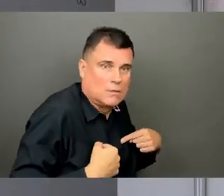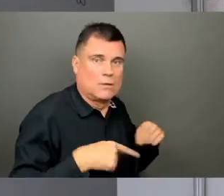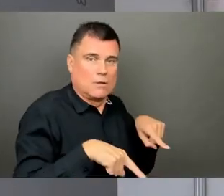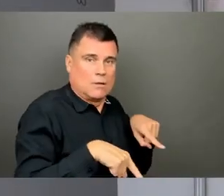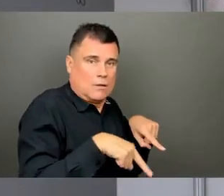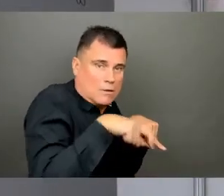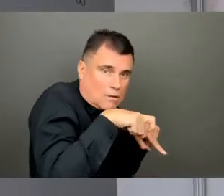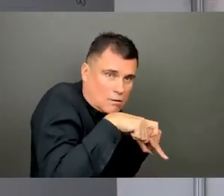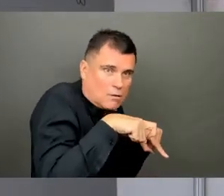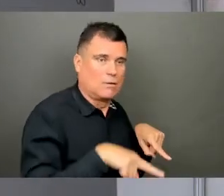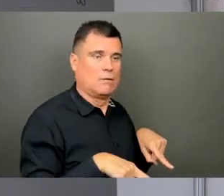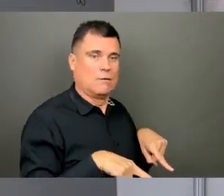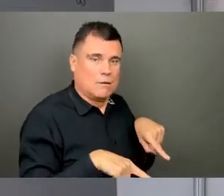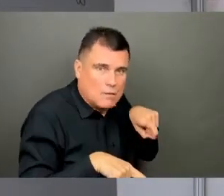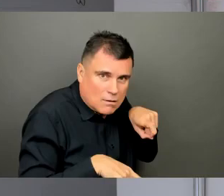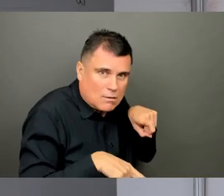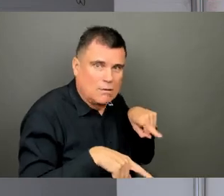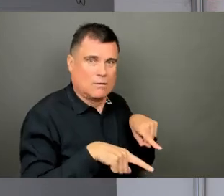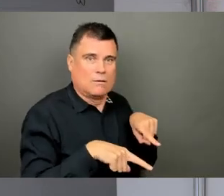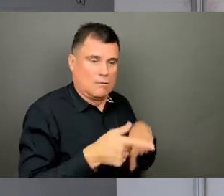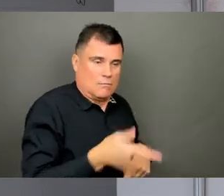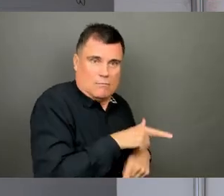We're going to alternate legs.